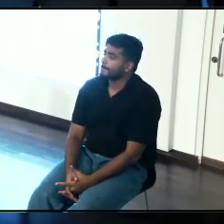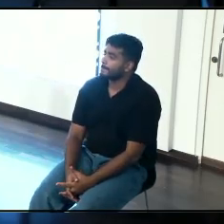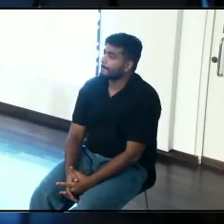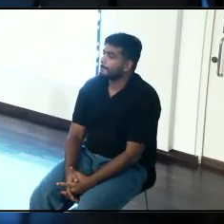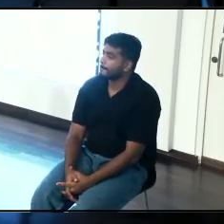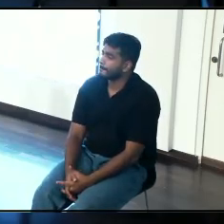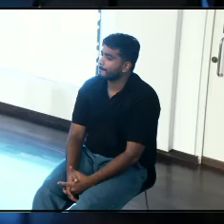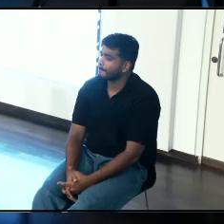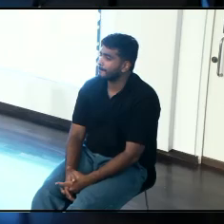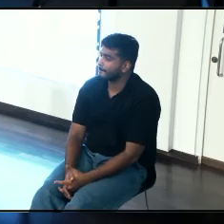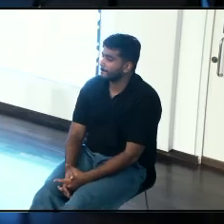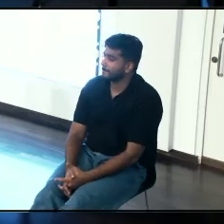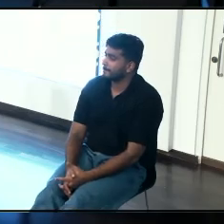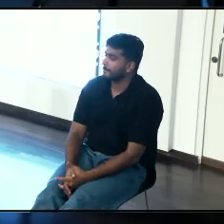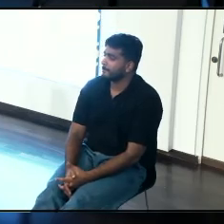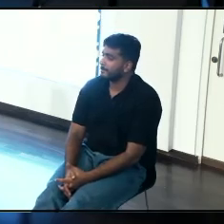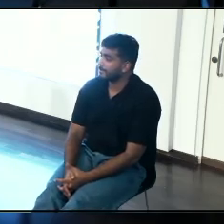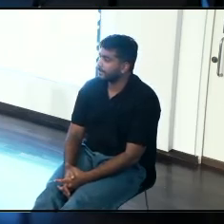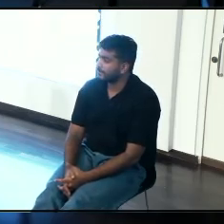Hi.